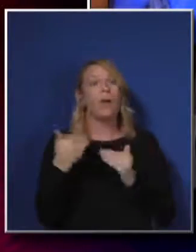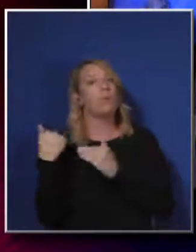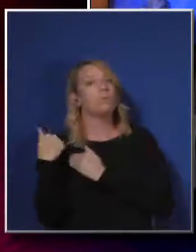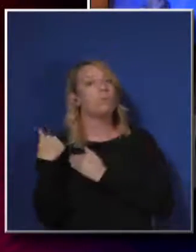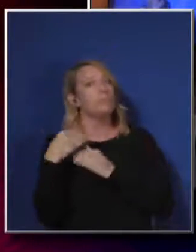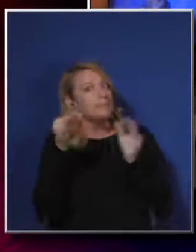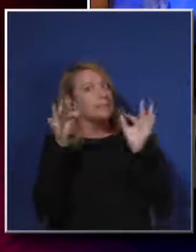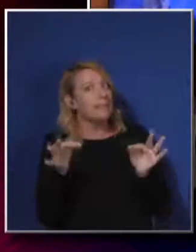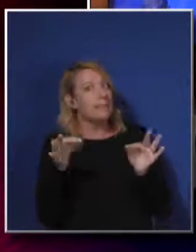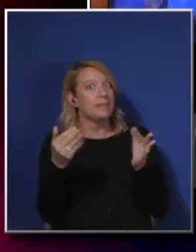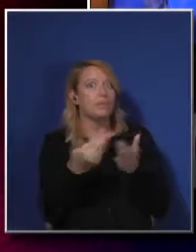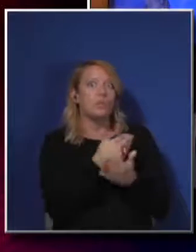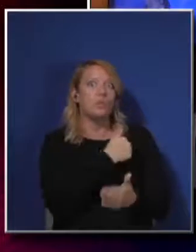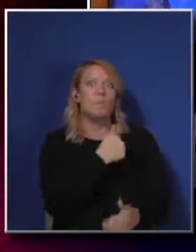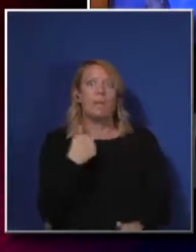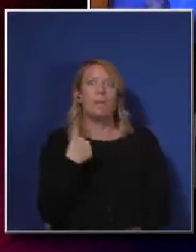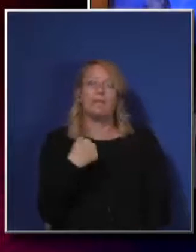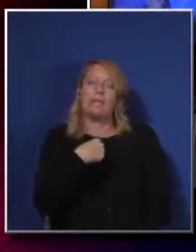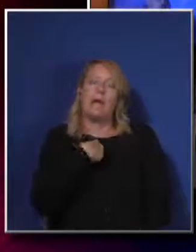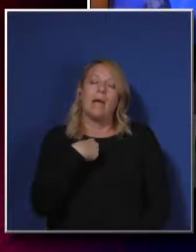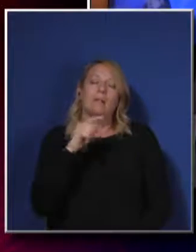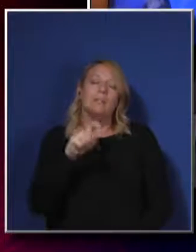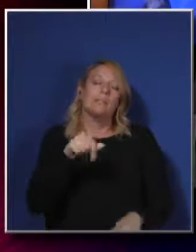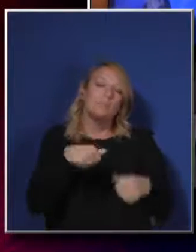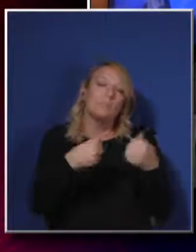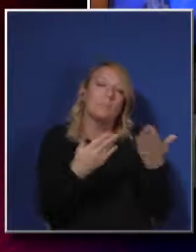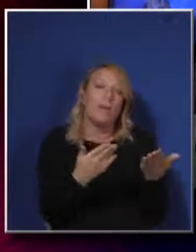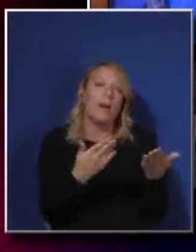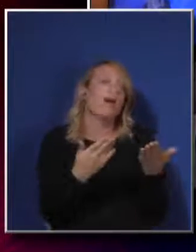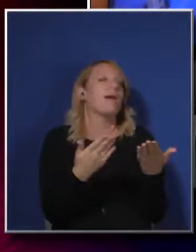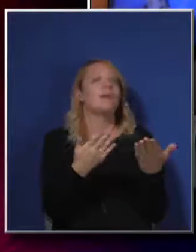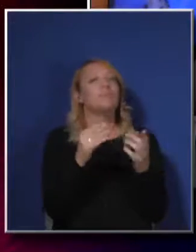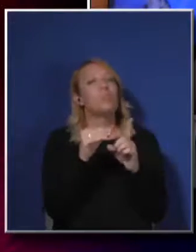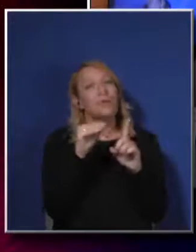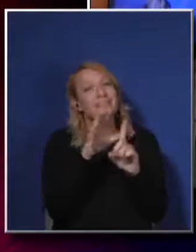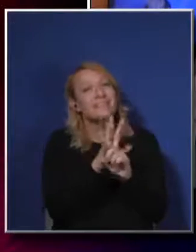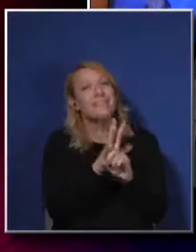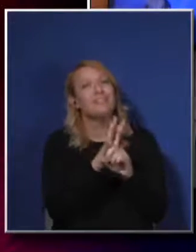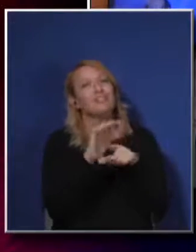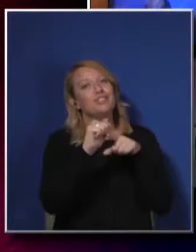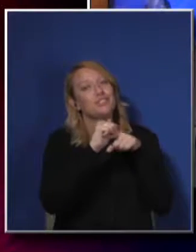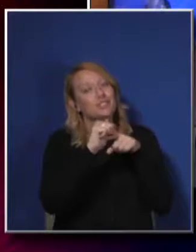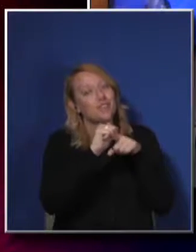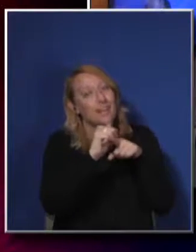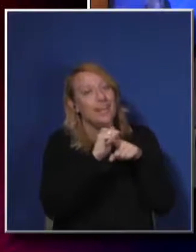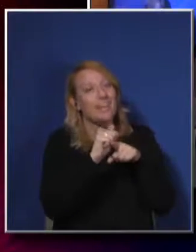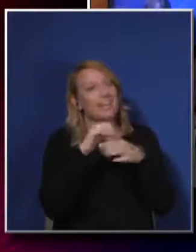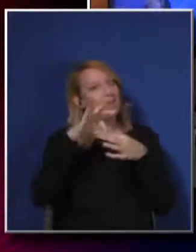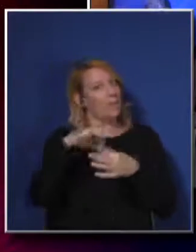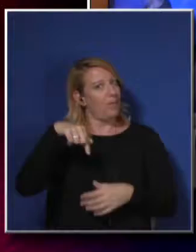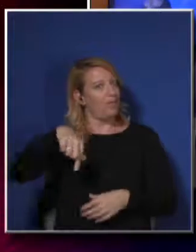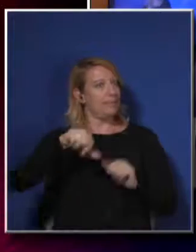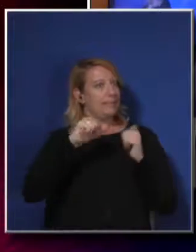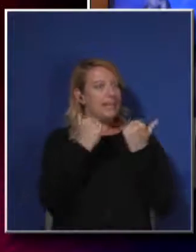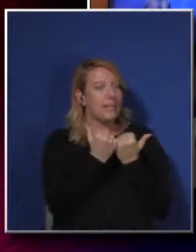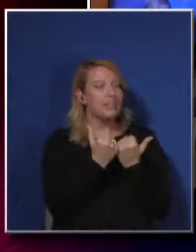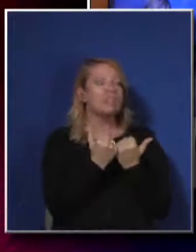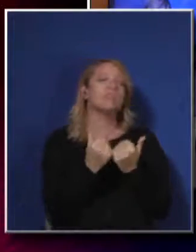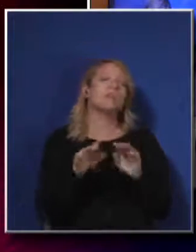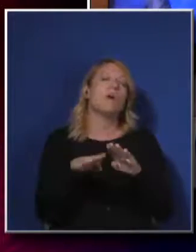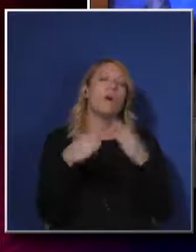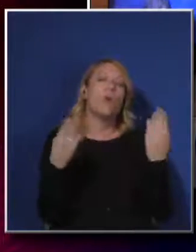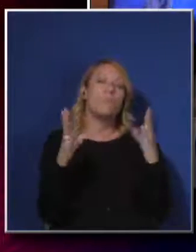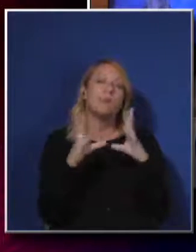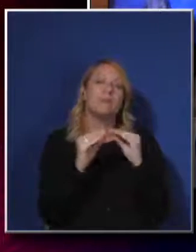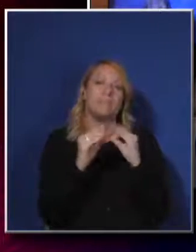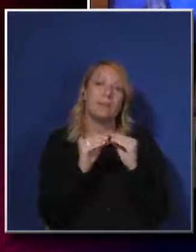members I will need to provide some orientation and training about the agency, open meeting law,